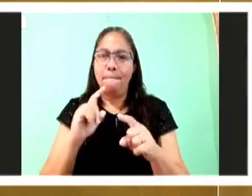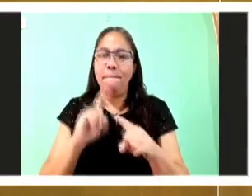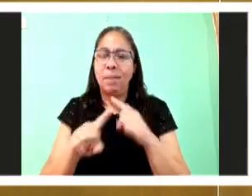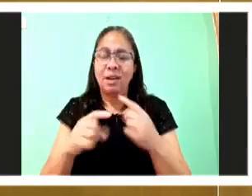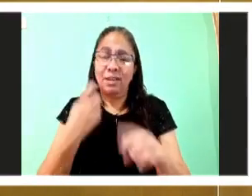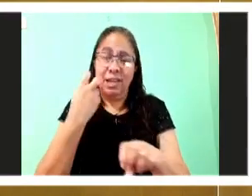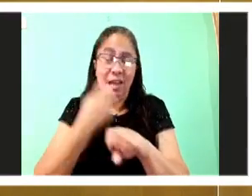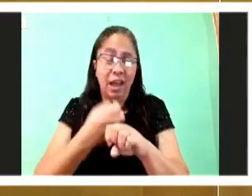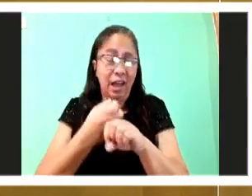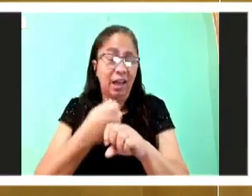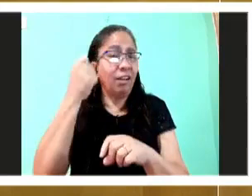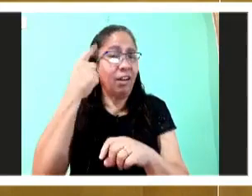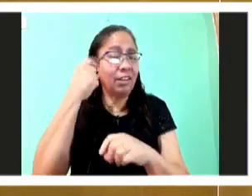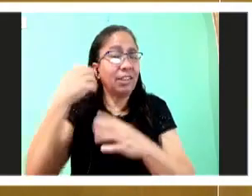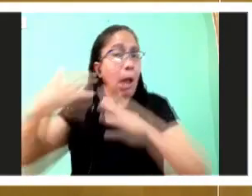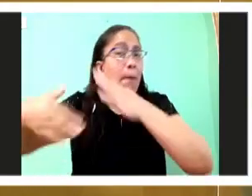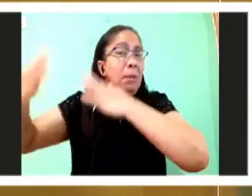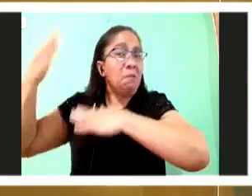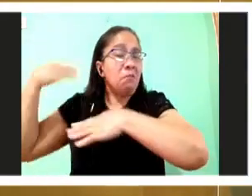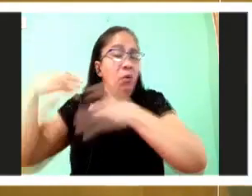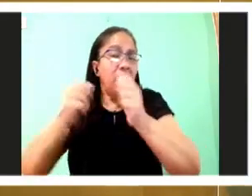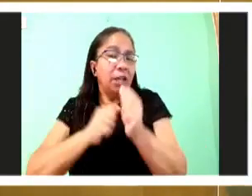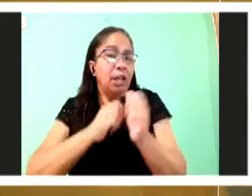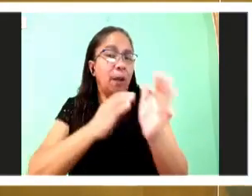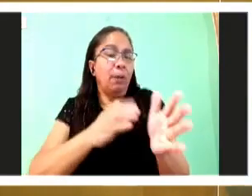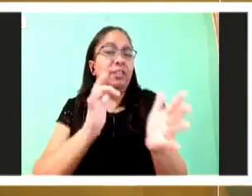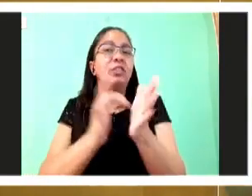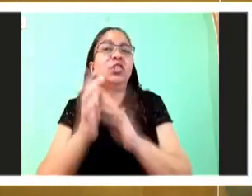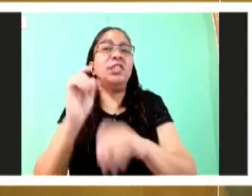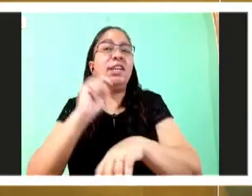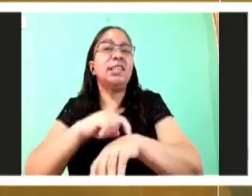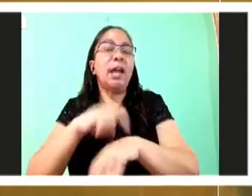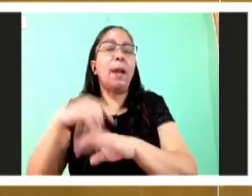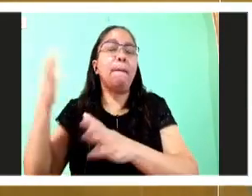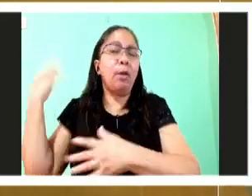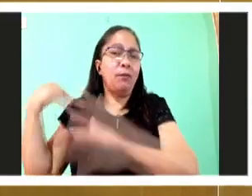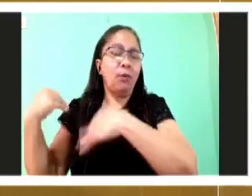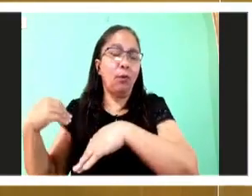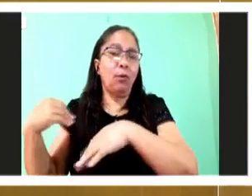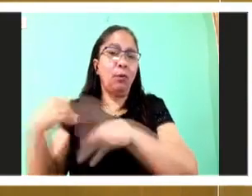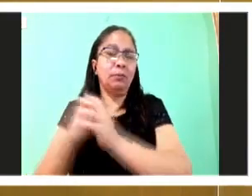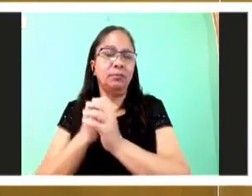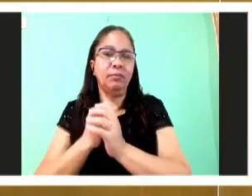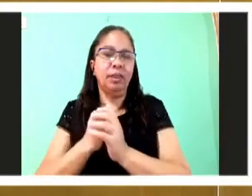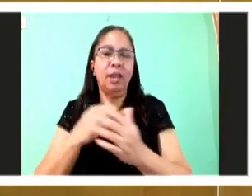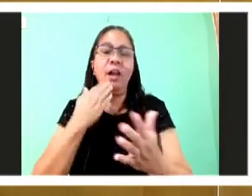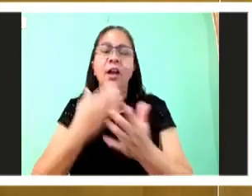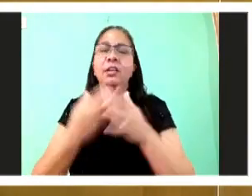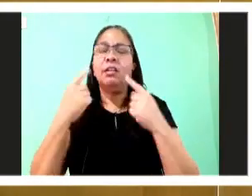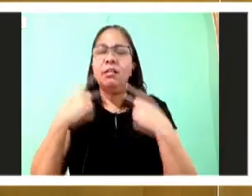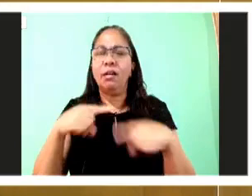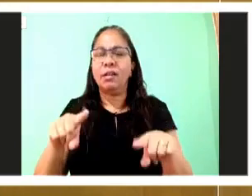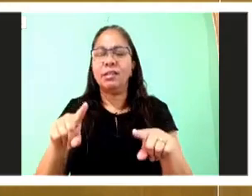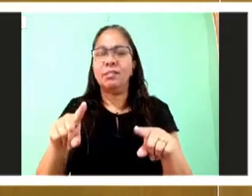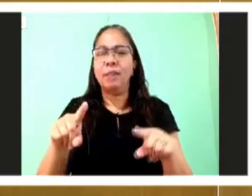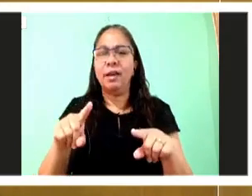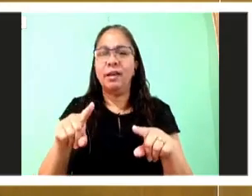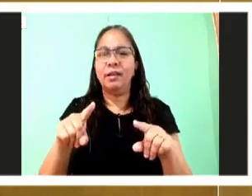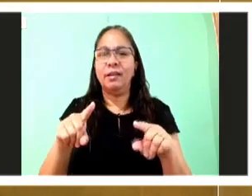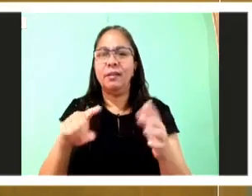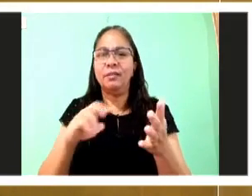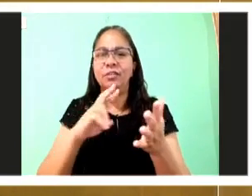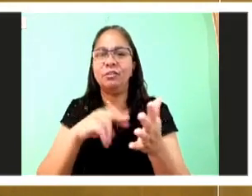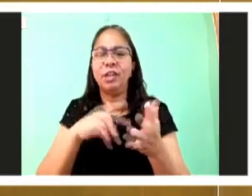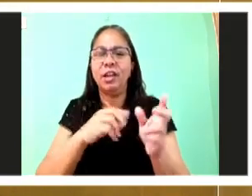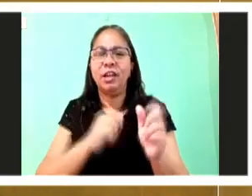for the apostles who lived in the time of Jesus. In Matthew's gospel, the apostles